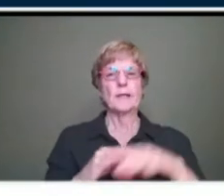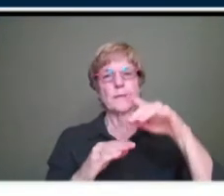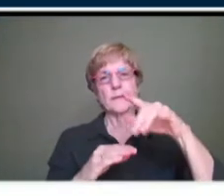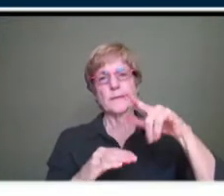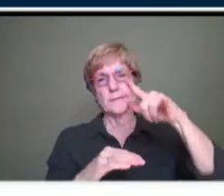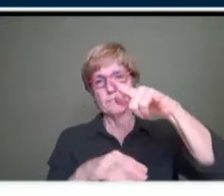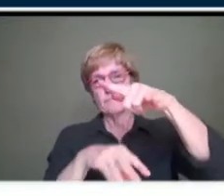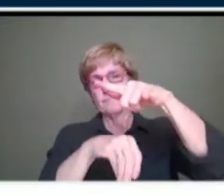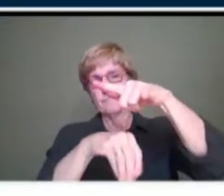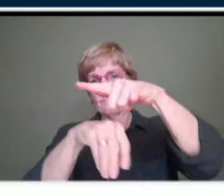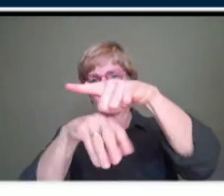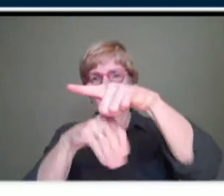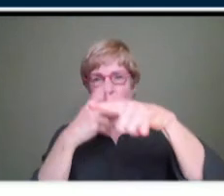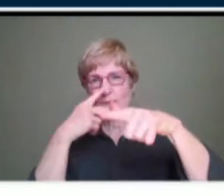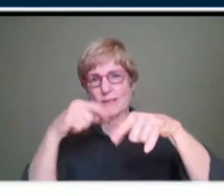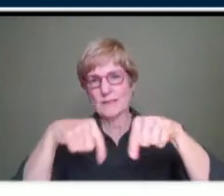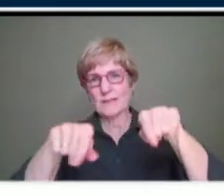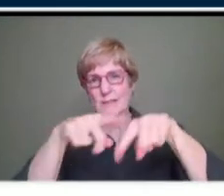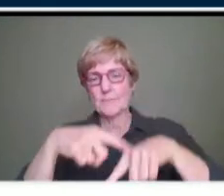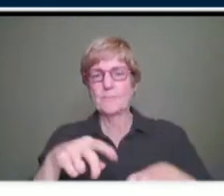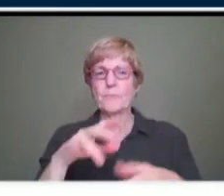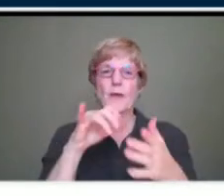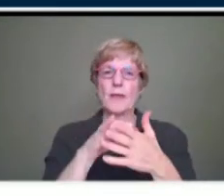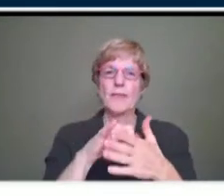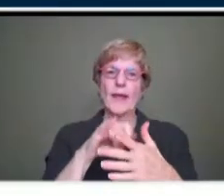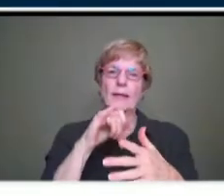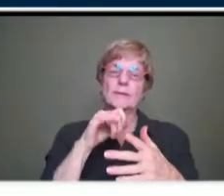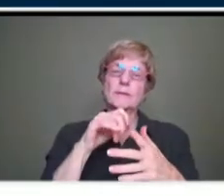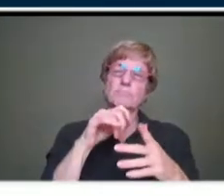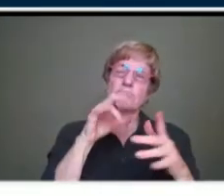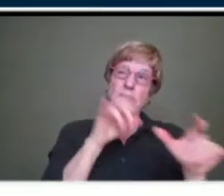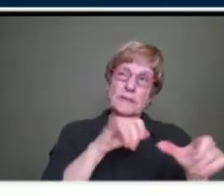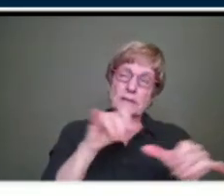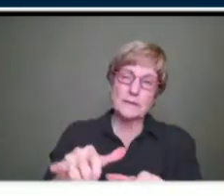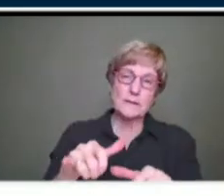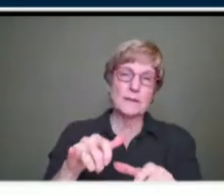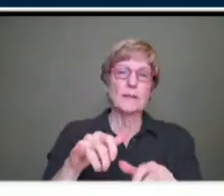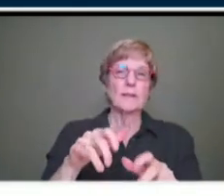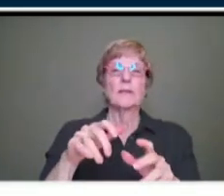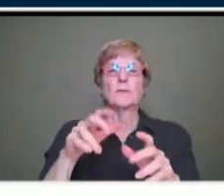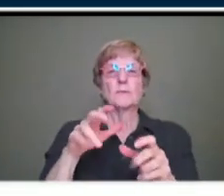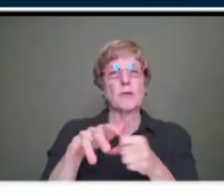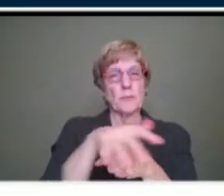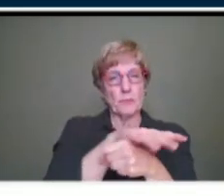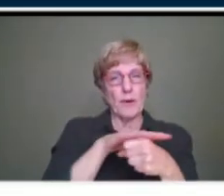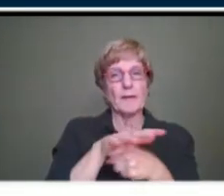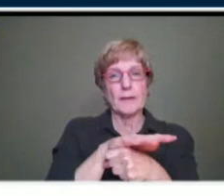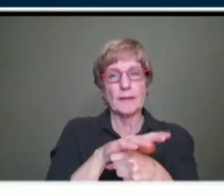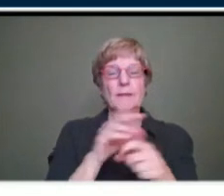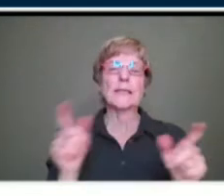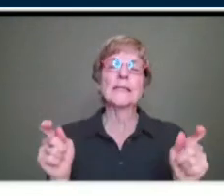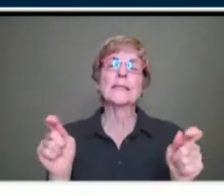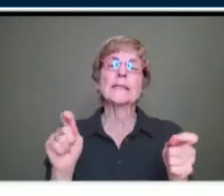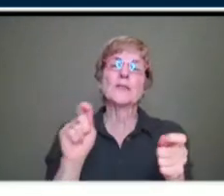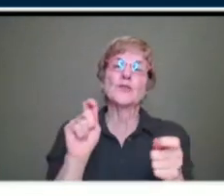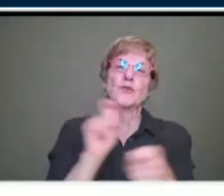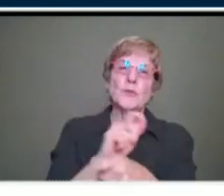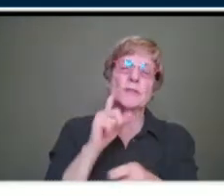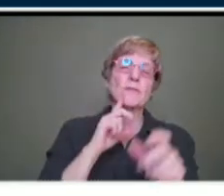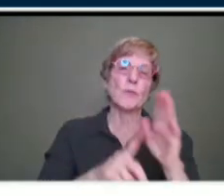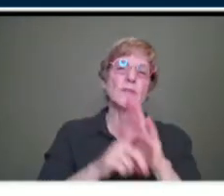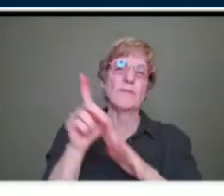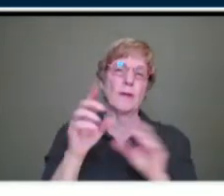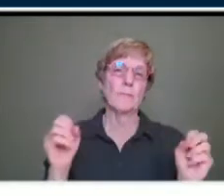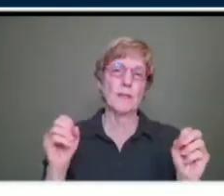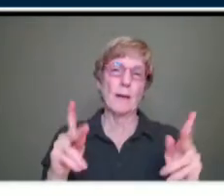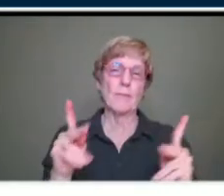of the things it is uh inconsistent but it is reflective of surrounding Trends in terms of development opportunity